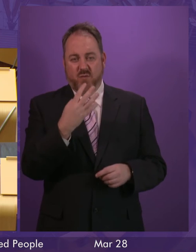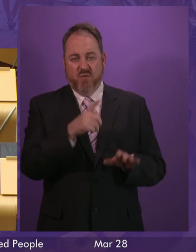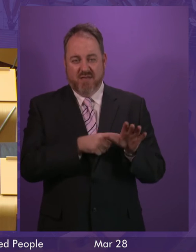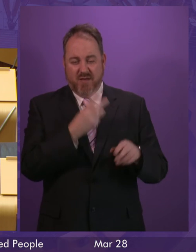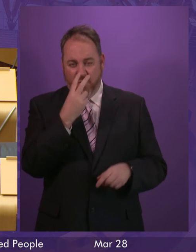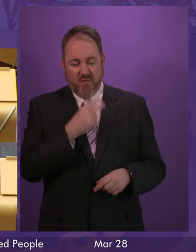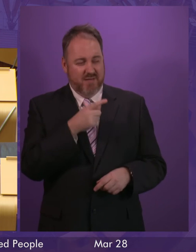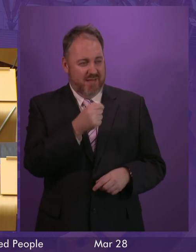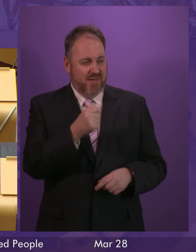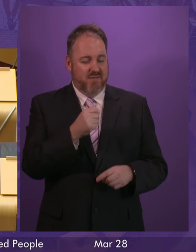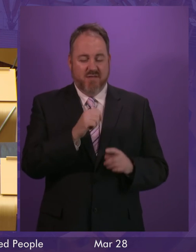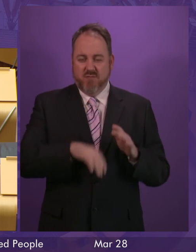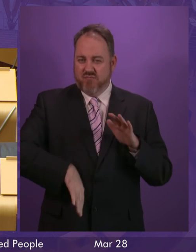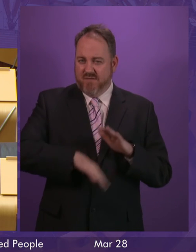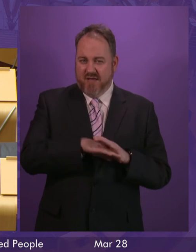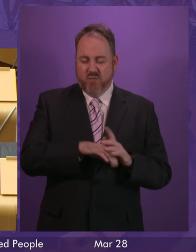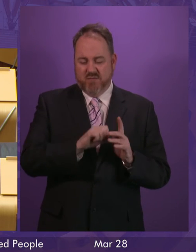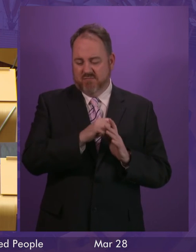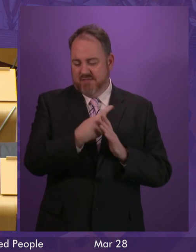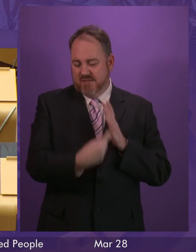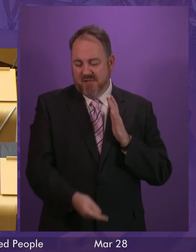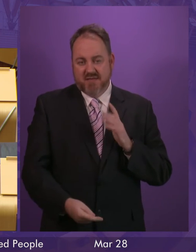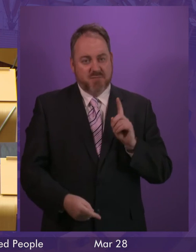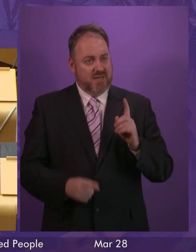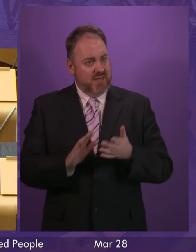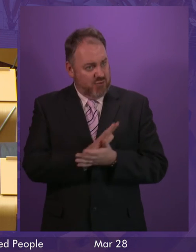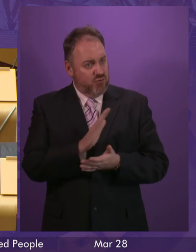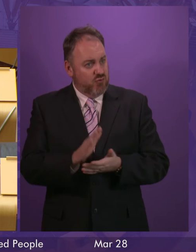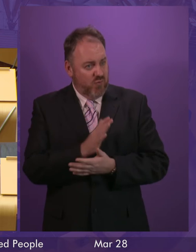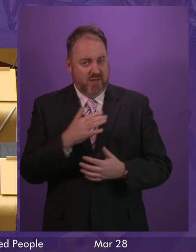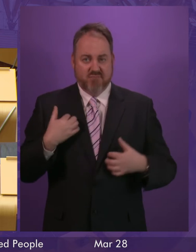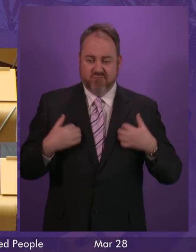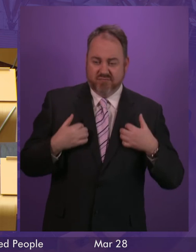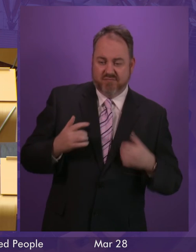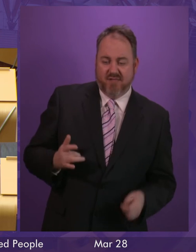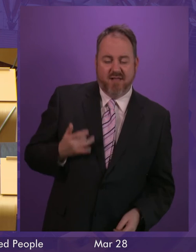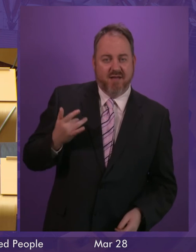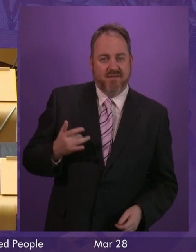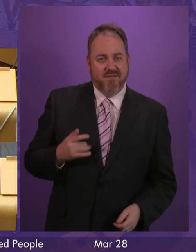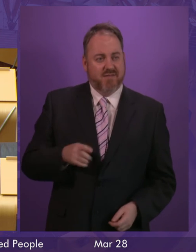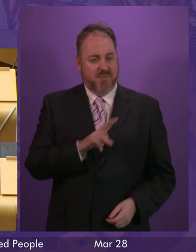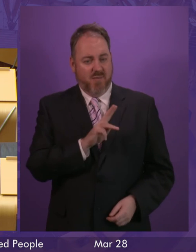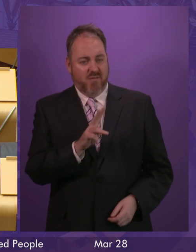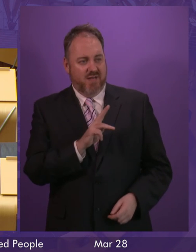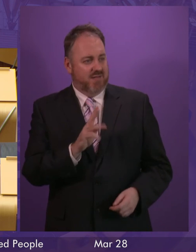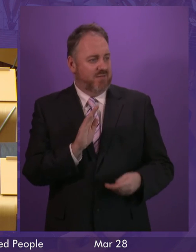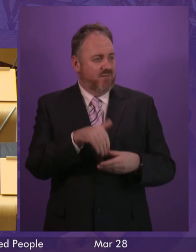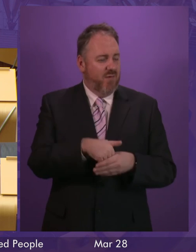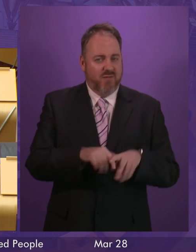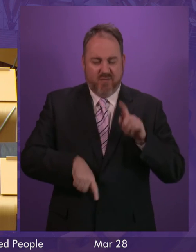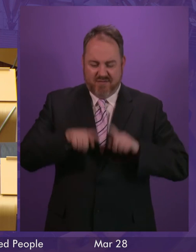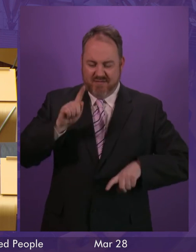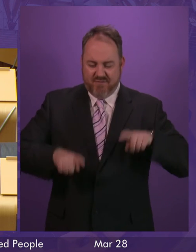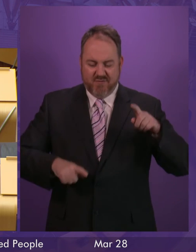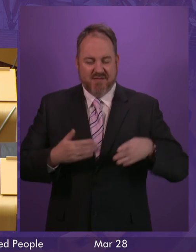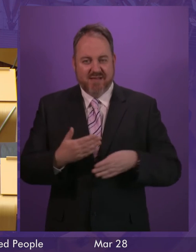learning difficulties, who, like most people his age, enjoys living life to the full. Together, participate in lots of different activities,